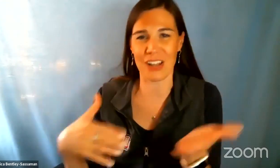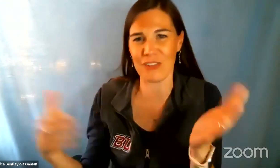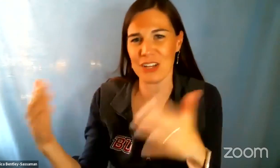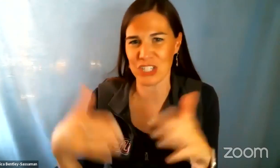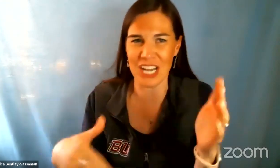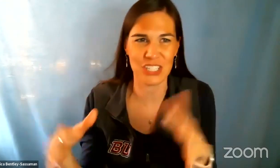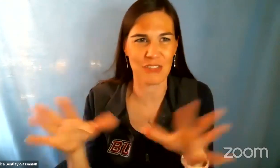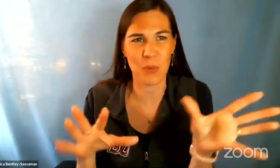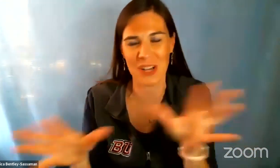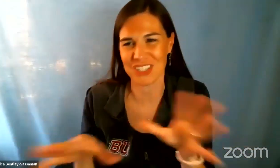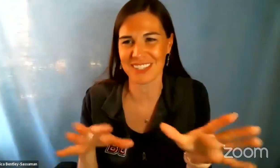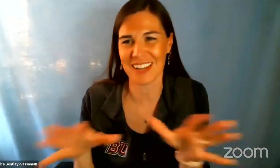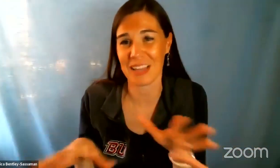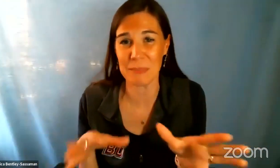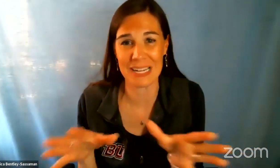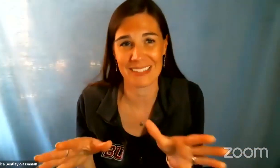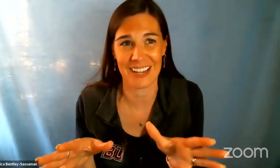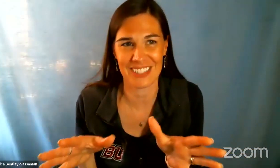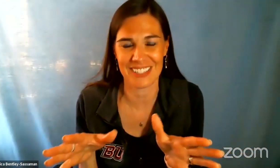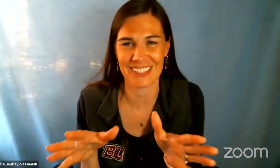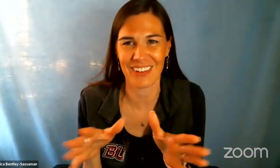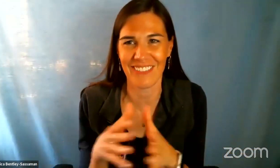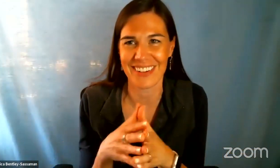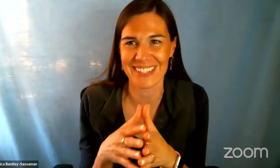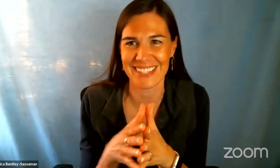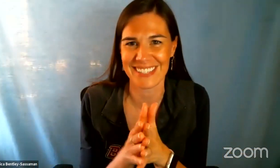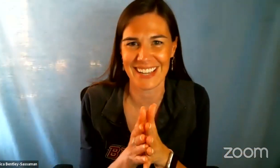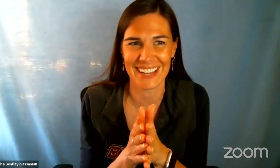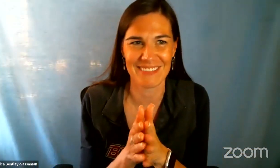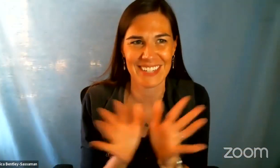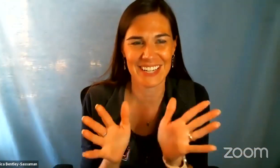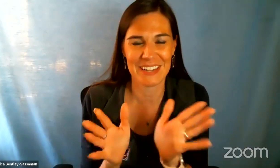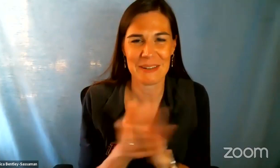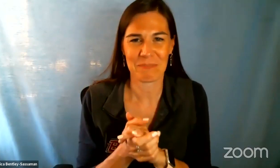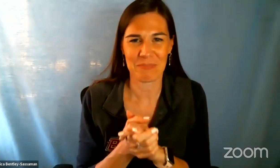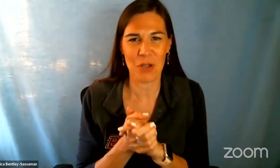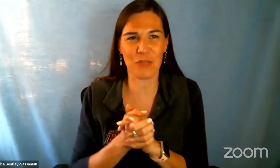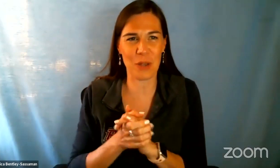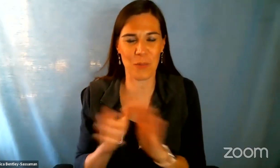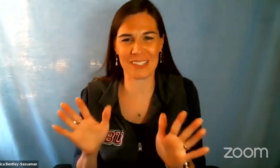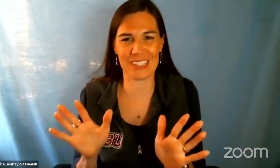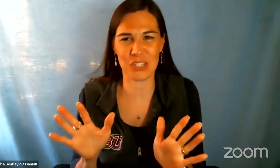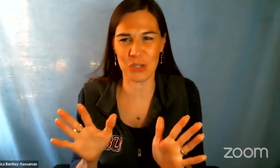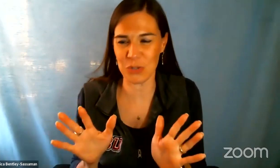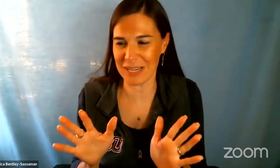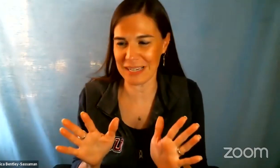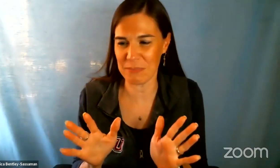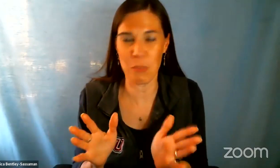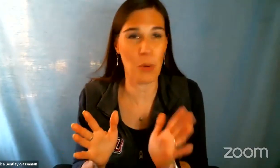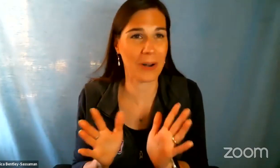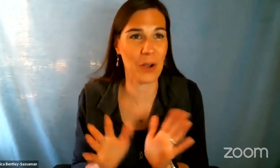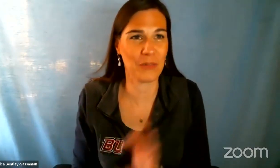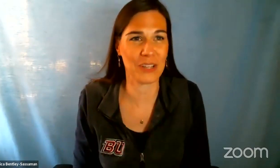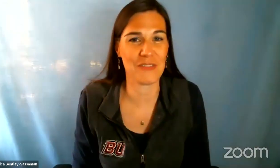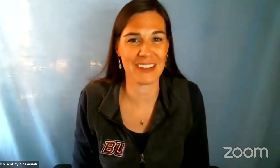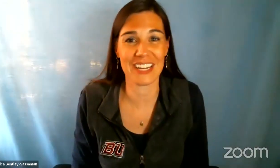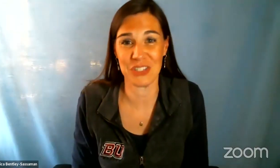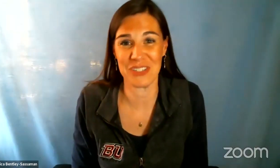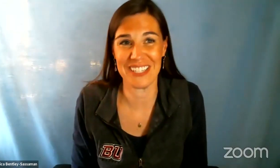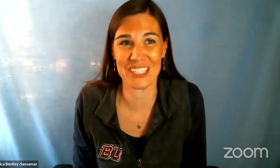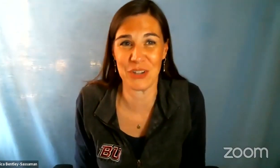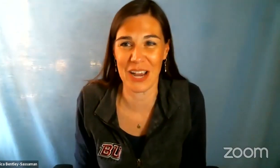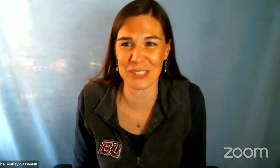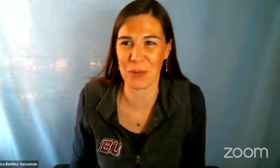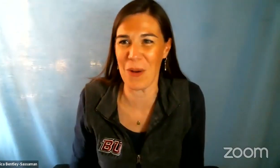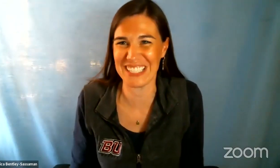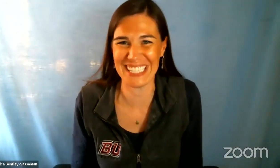a lot of interjection of questions and alumni discussions. So it wasn't, hopefully it wasn't too boring. Hopefully you found it